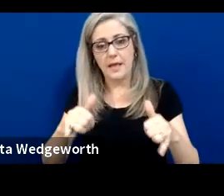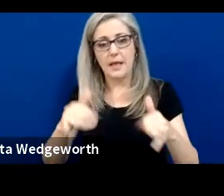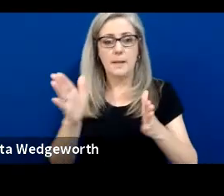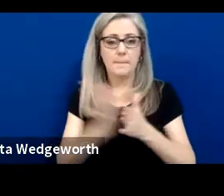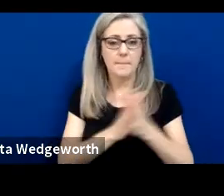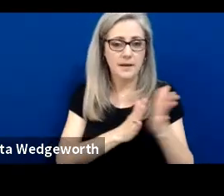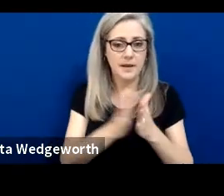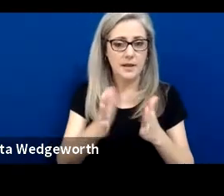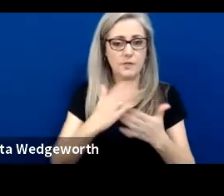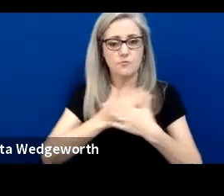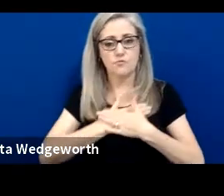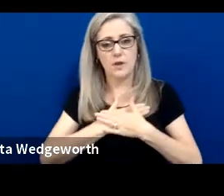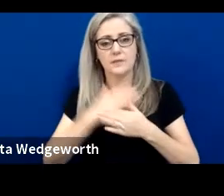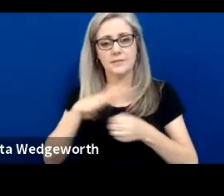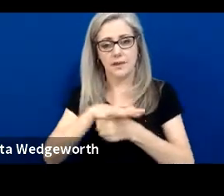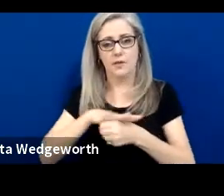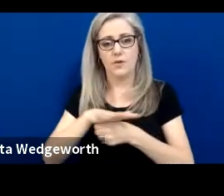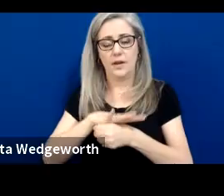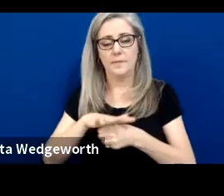rest area.